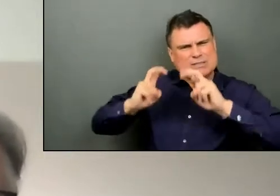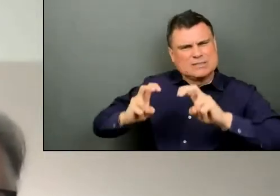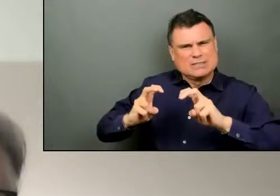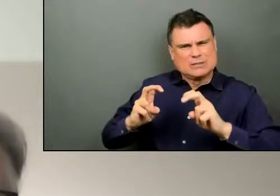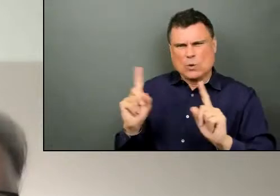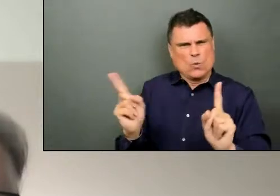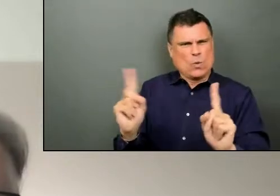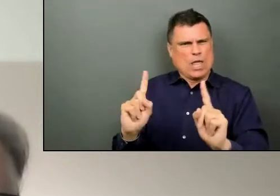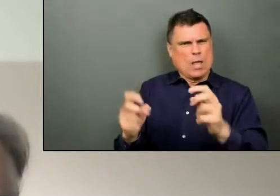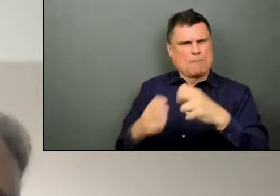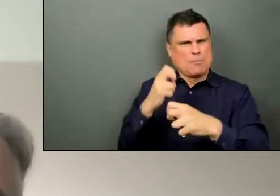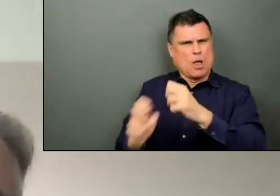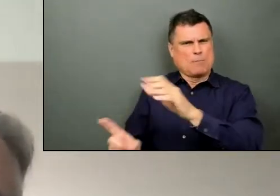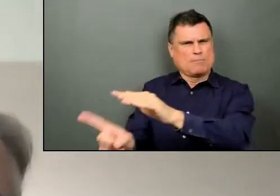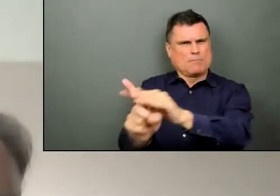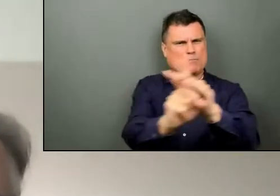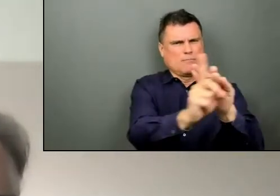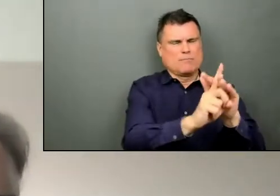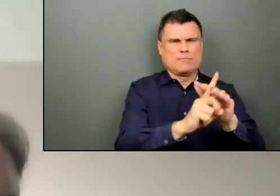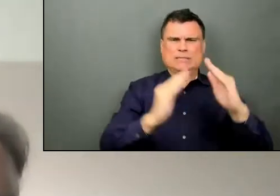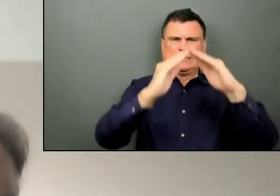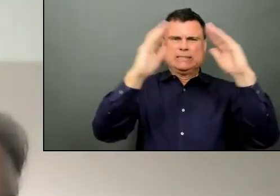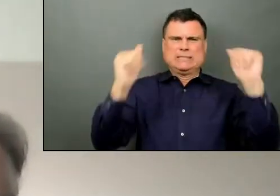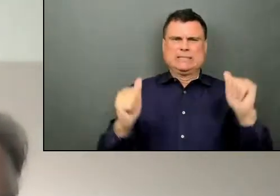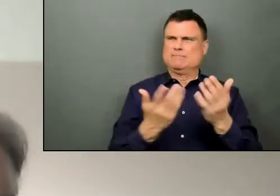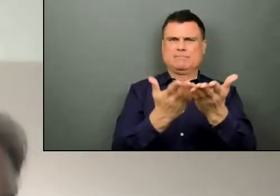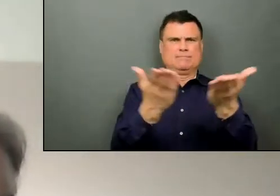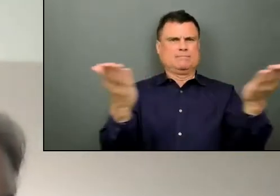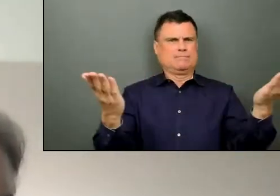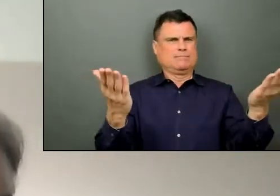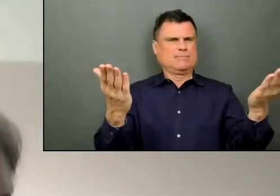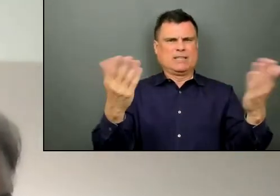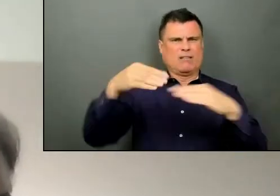currently with such a crisis.